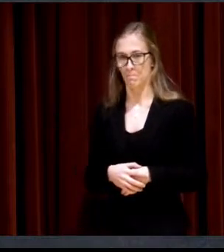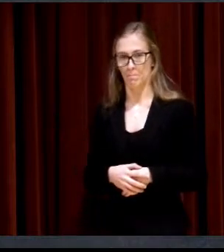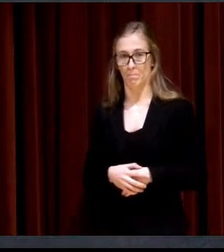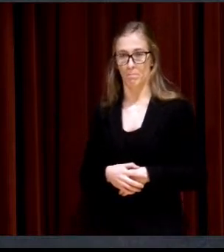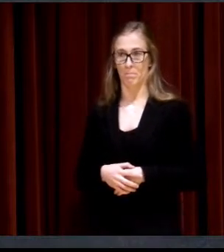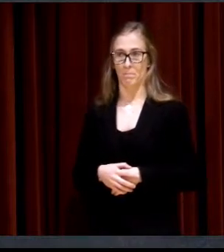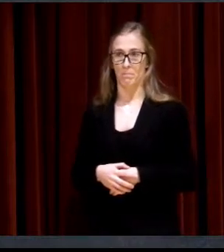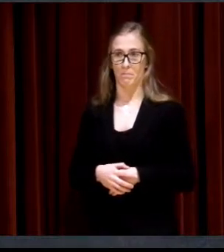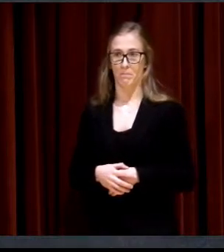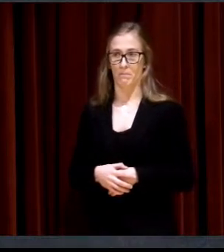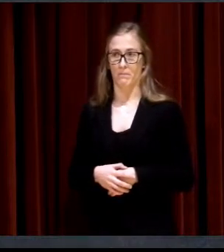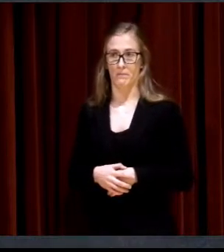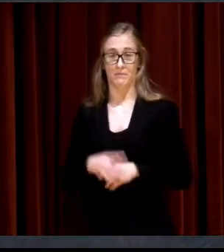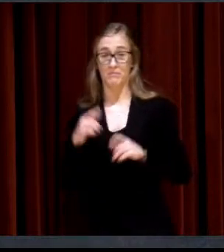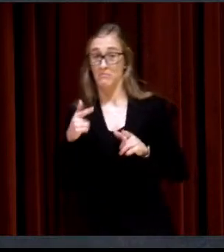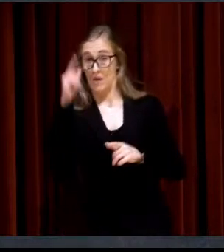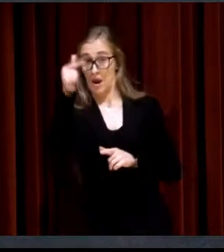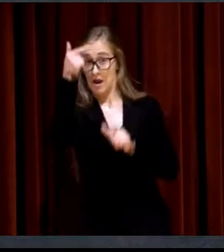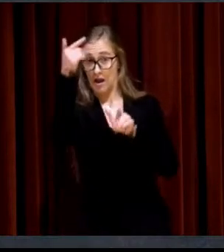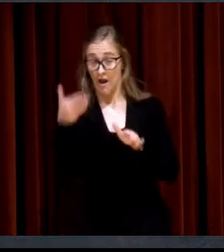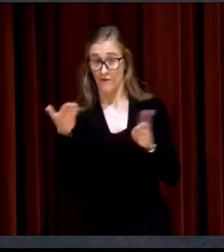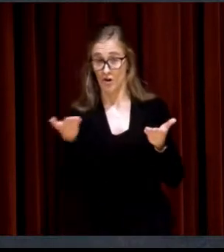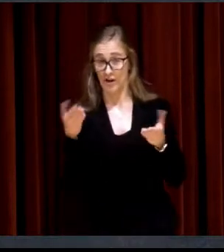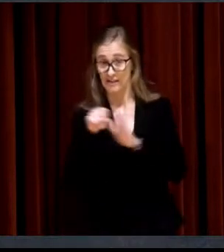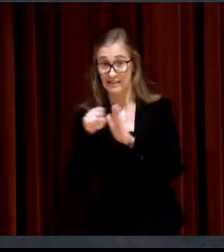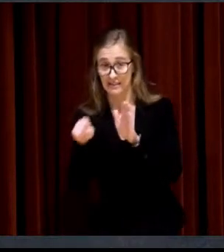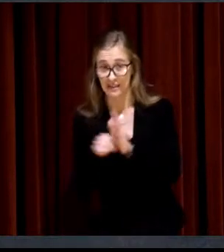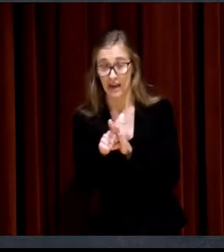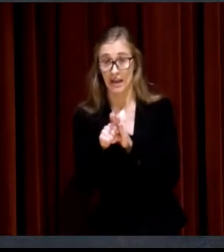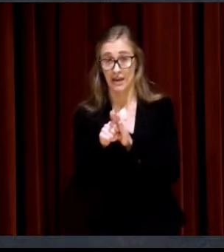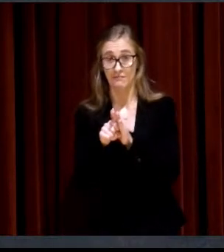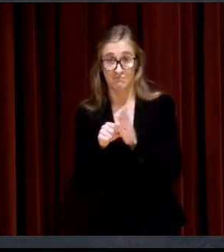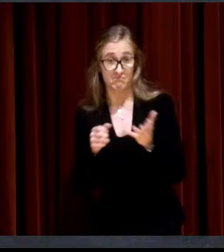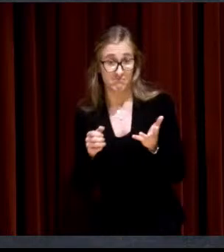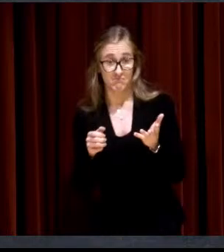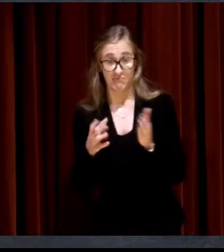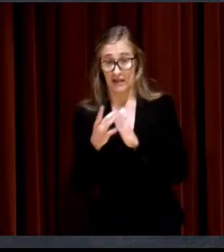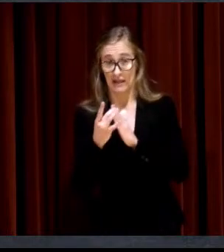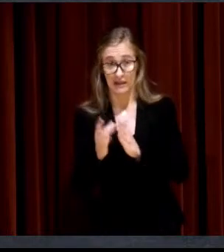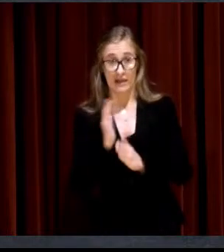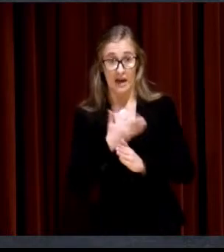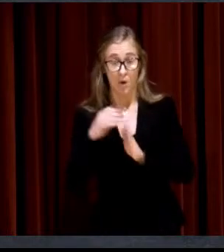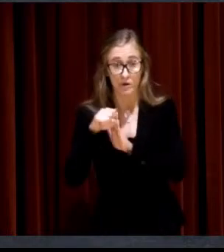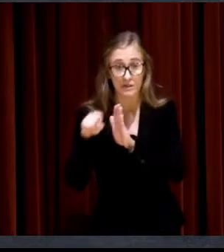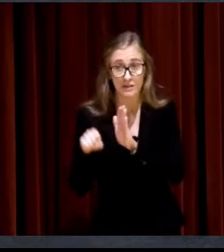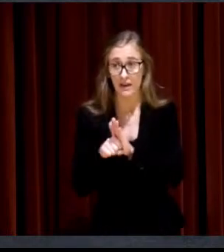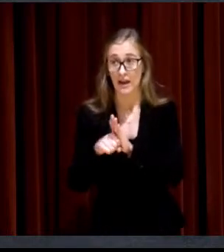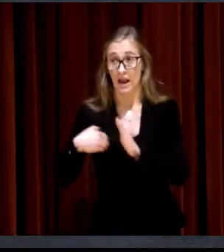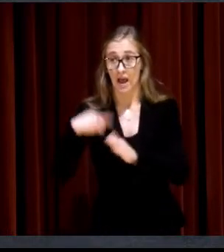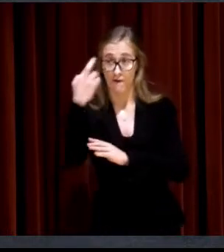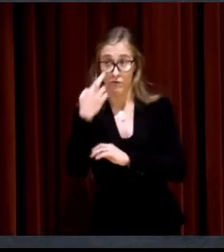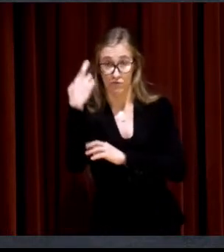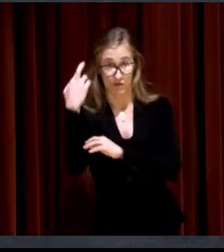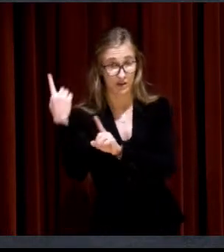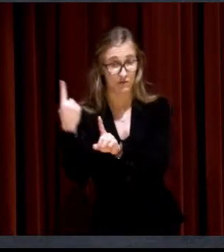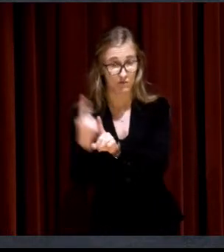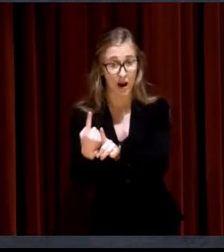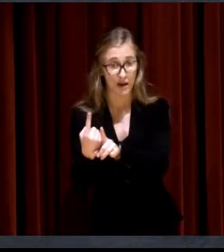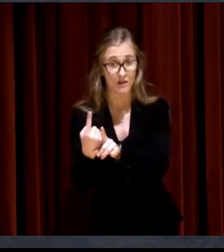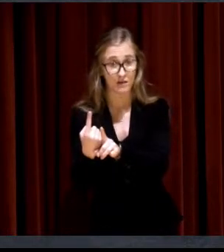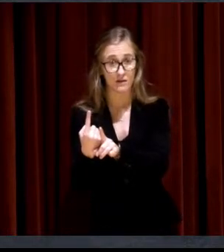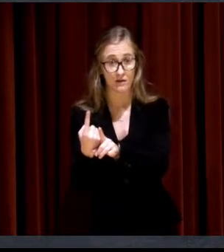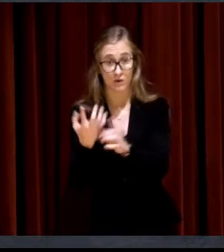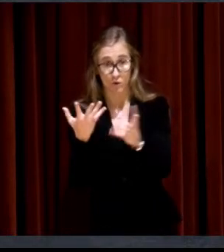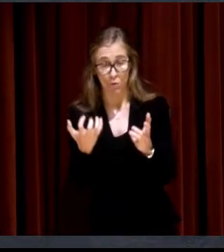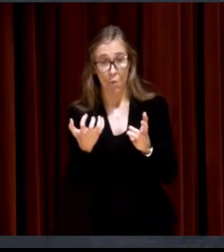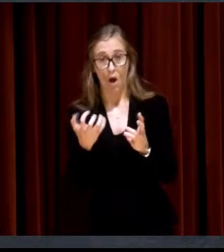Well, you chose to be the governor of our state, to stay here and want to be the governor of our state. There was a reason that you wanted to do that with your